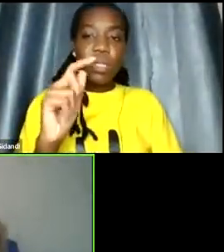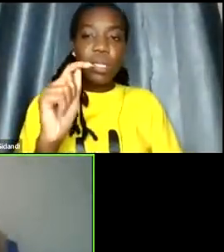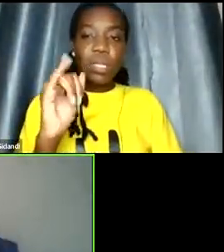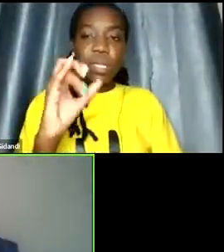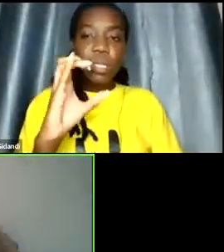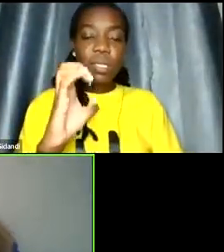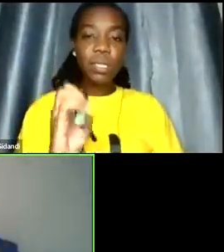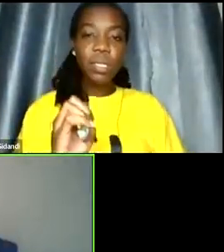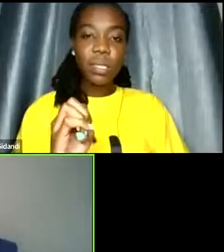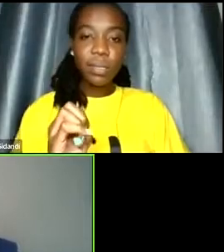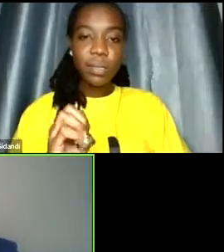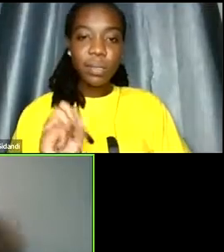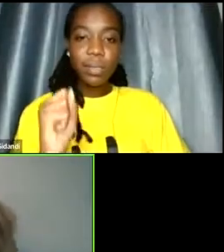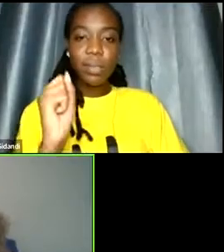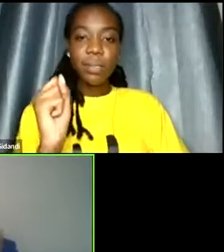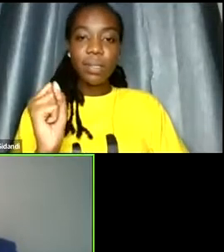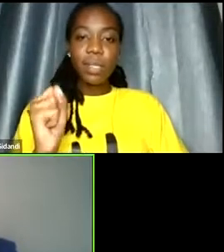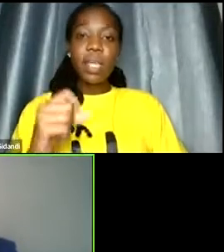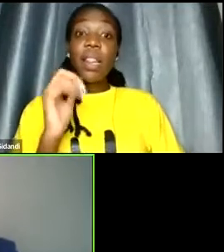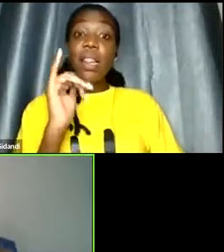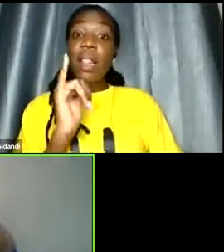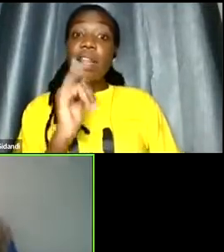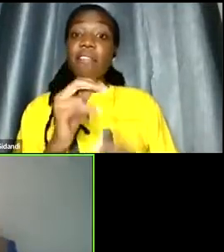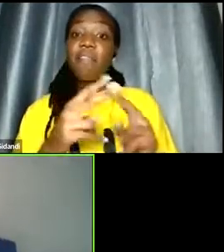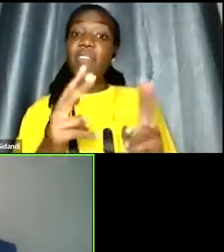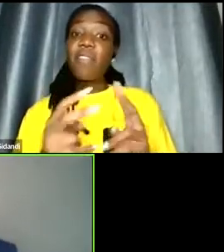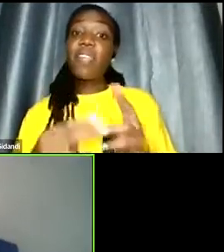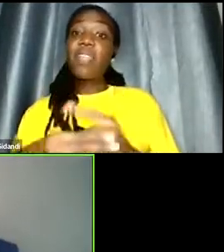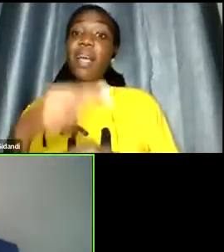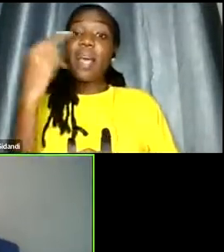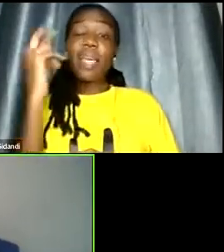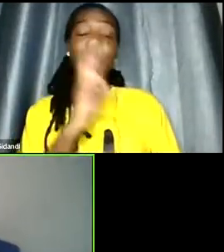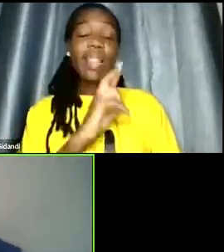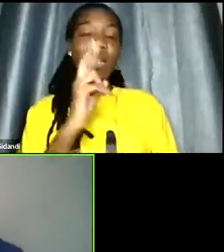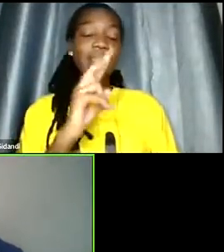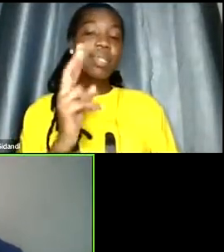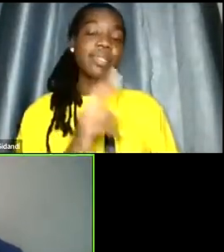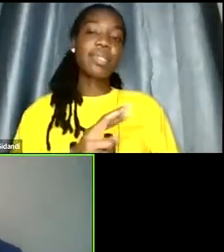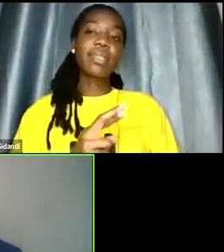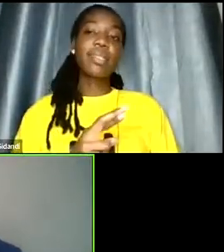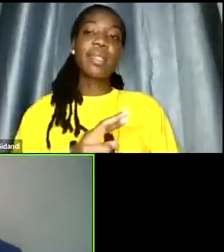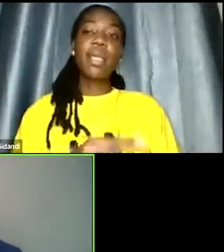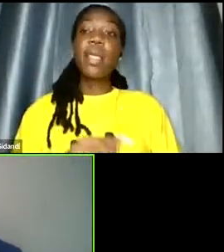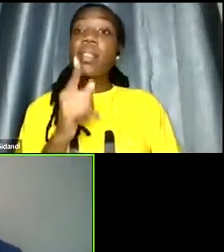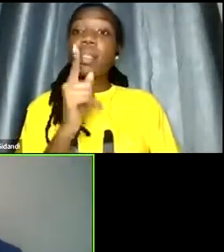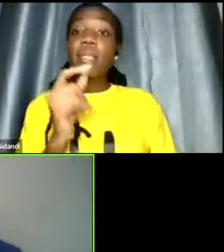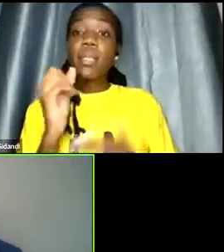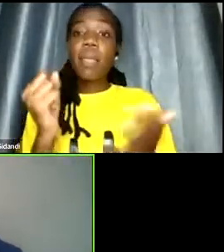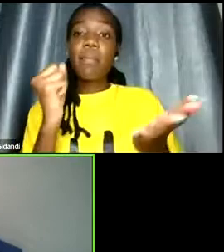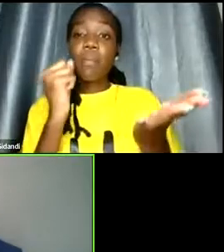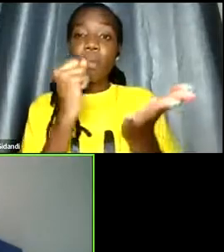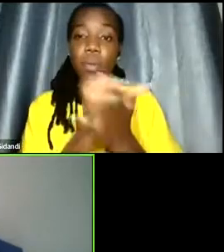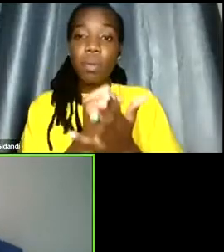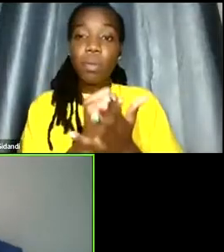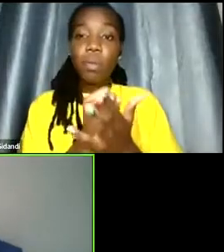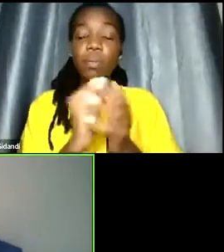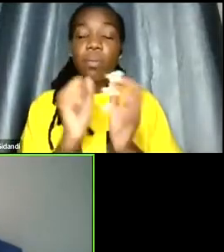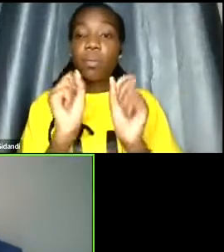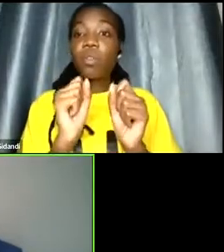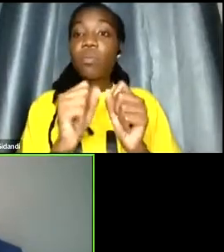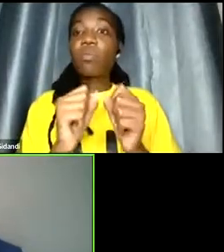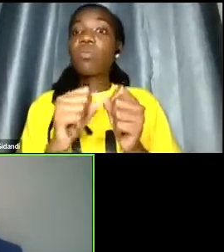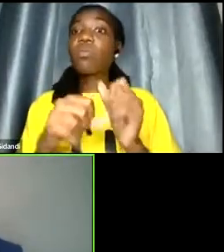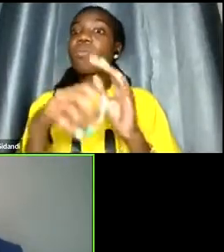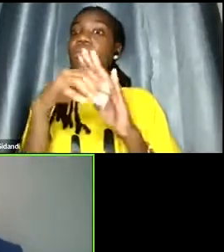is a very, very high risk of derailment. These employees will derail. Financial